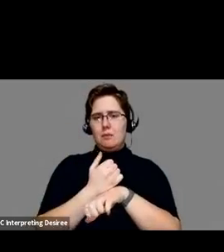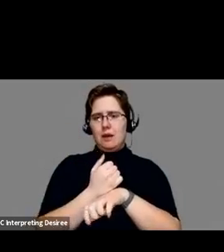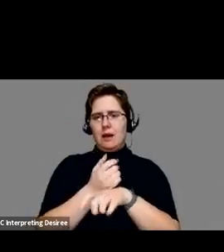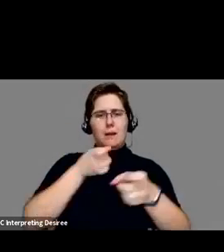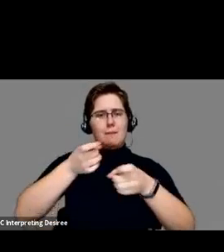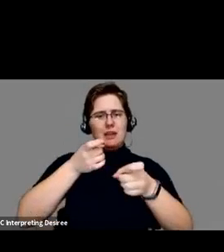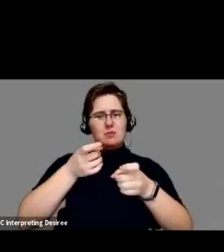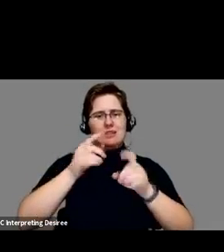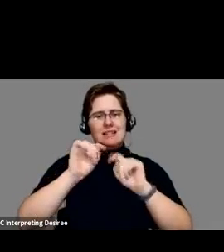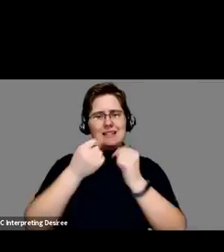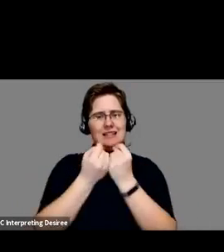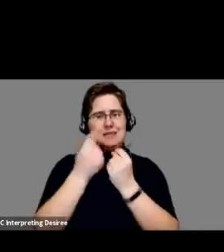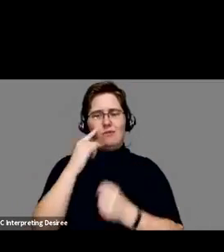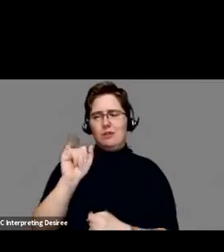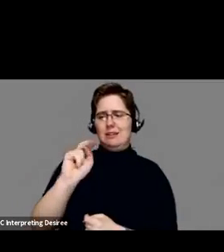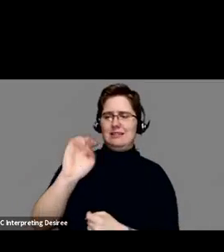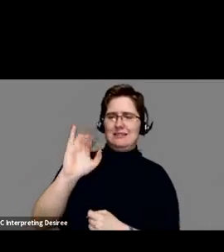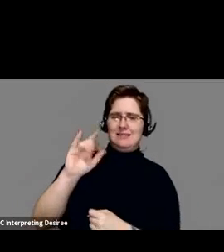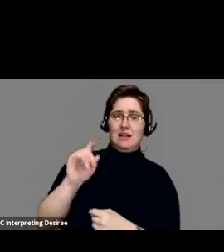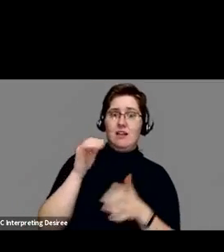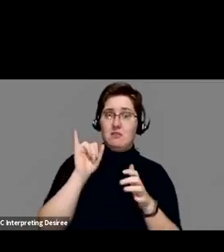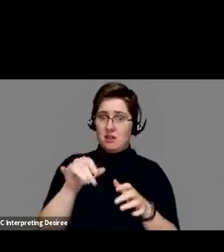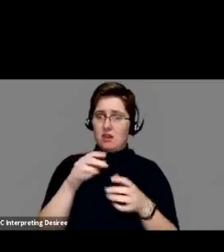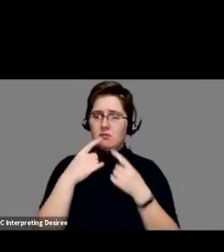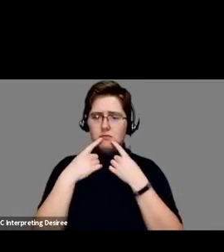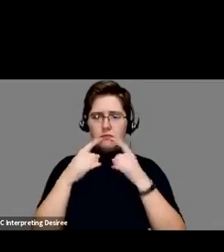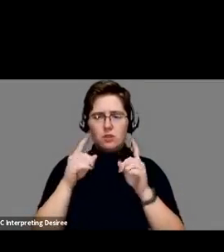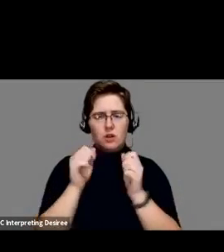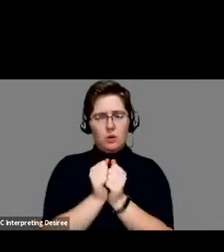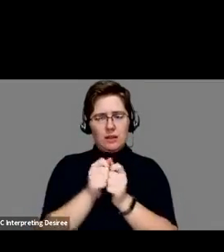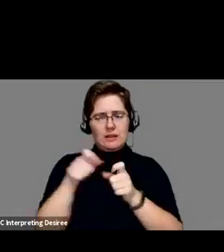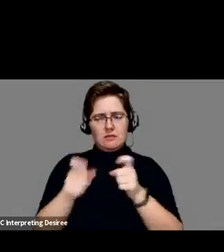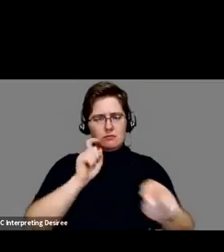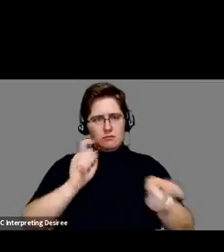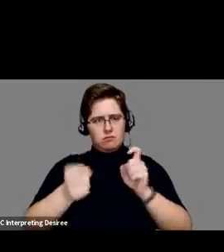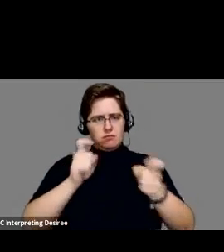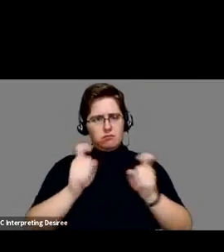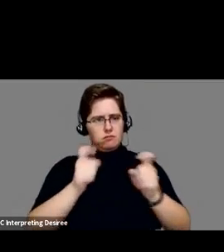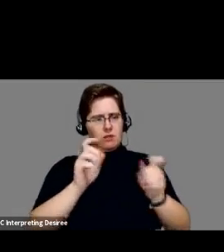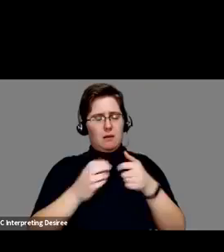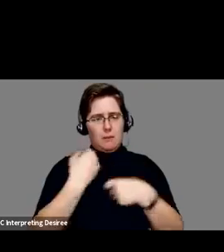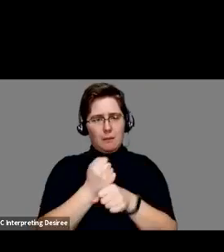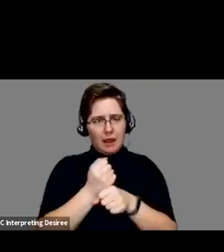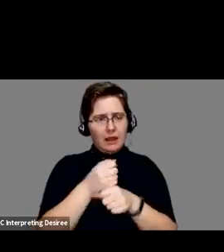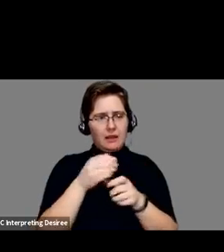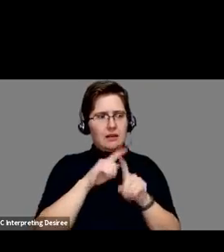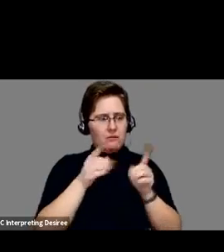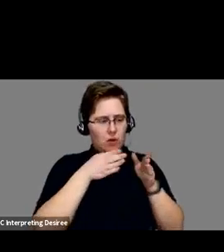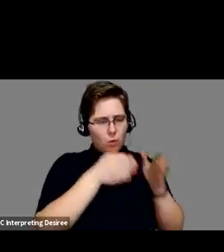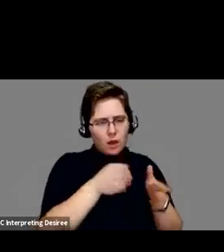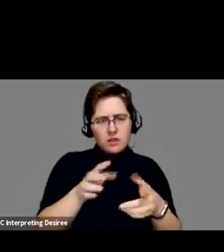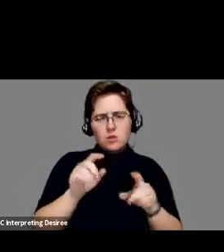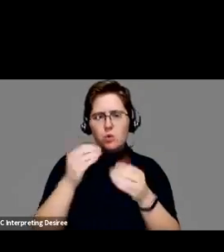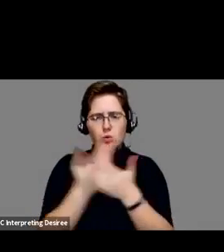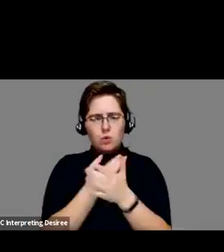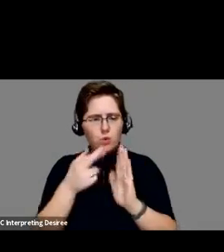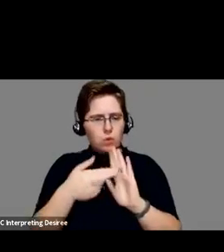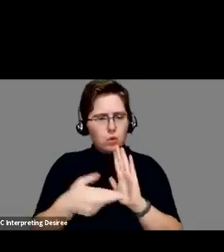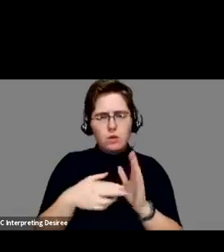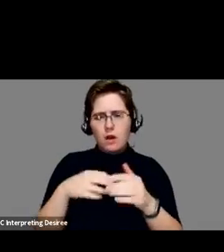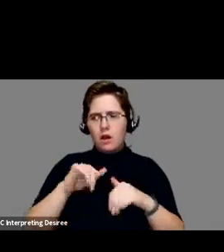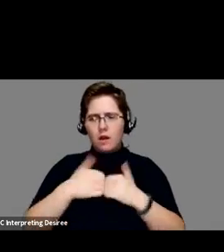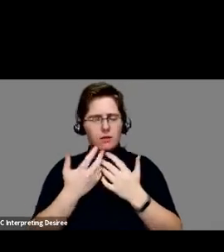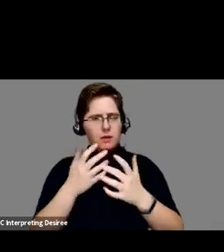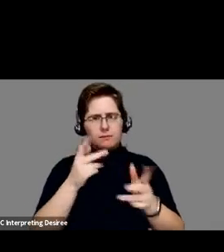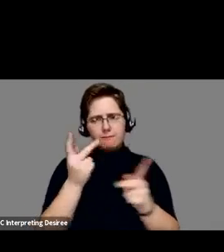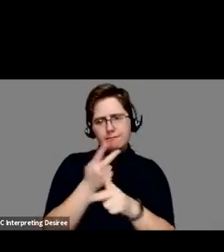in dealing with this rapidly changing information and actually creating operational pathways and protocols and getting our arms around testing